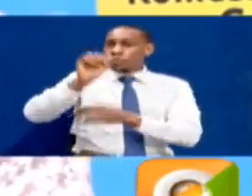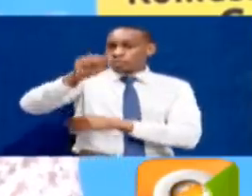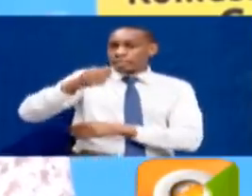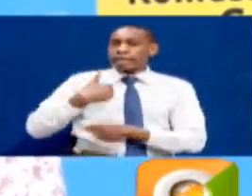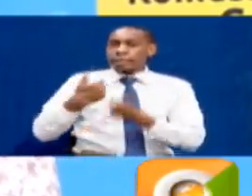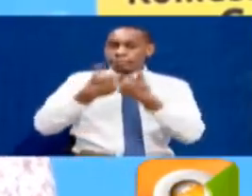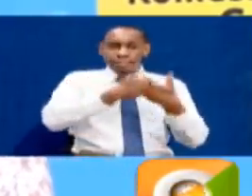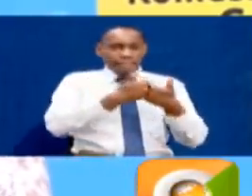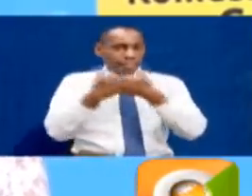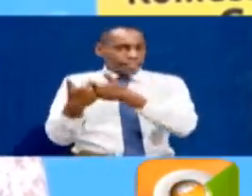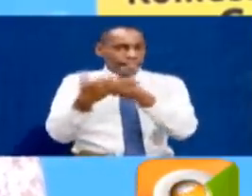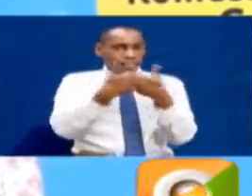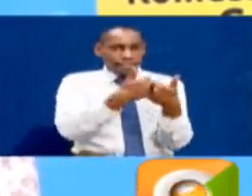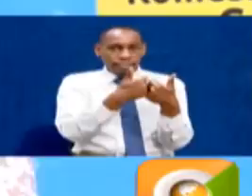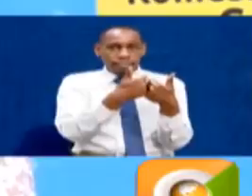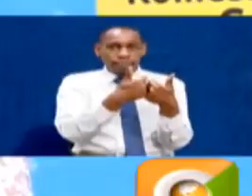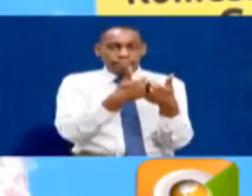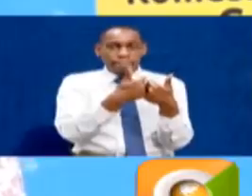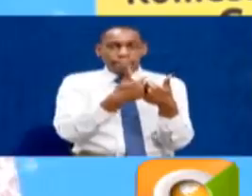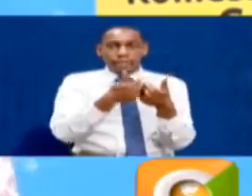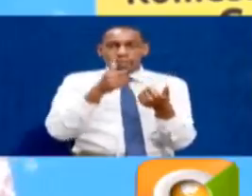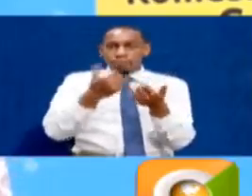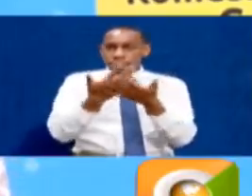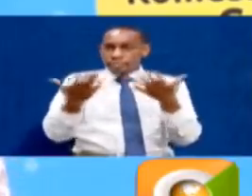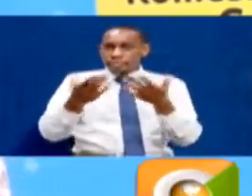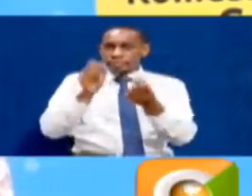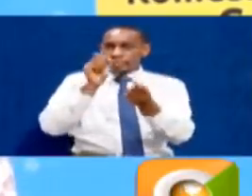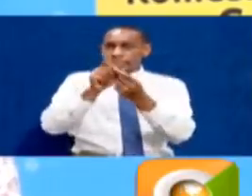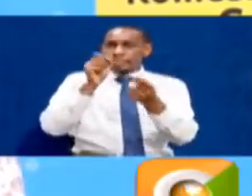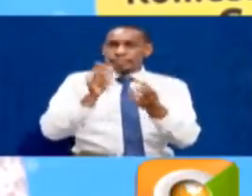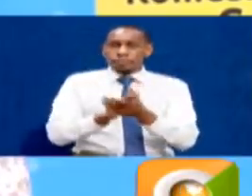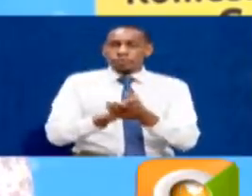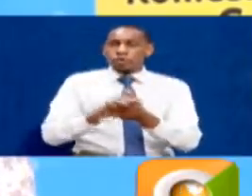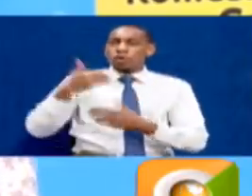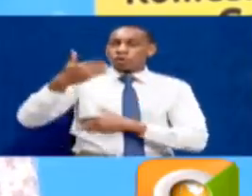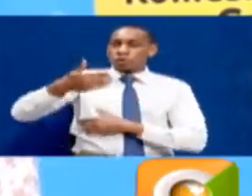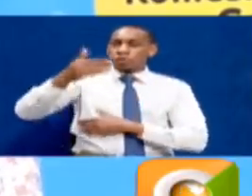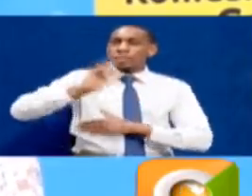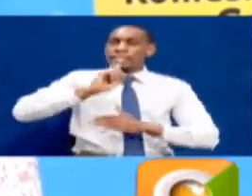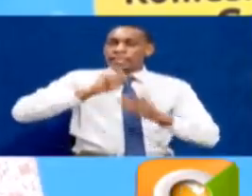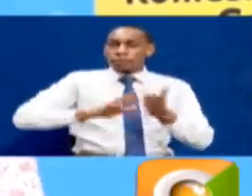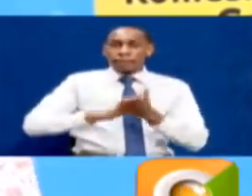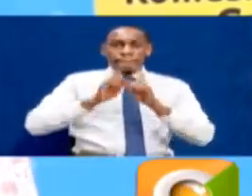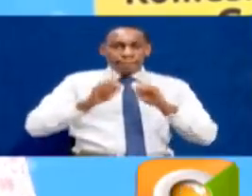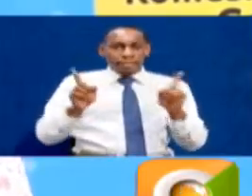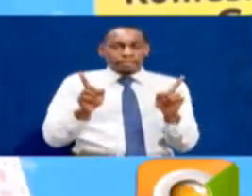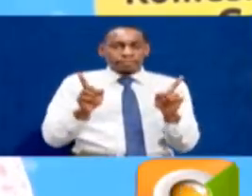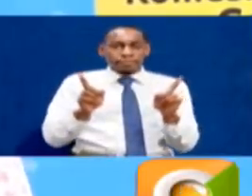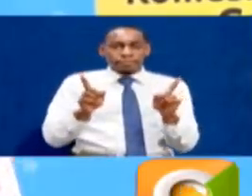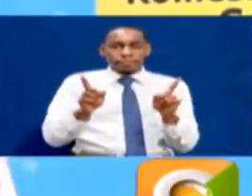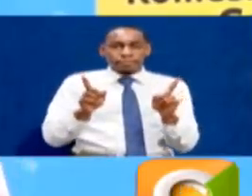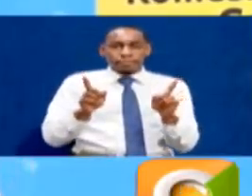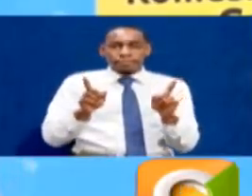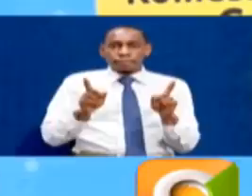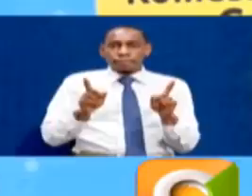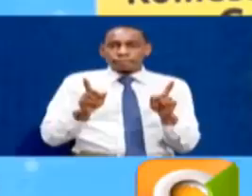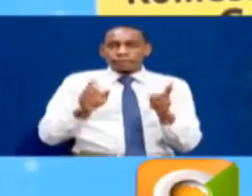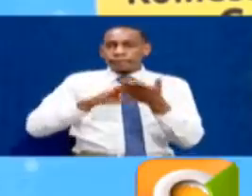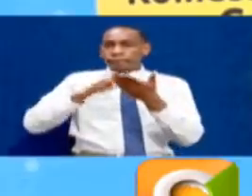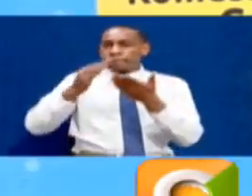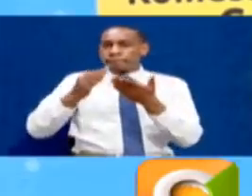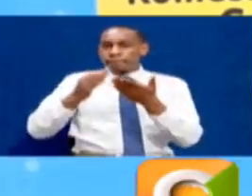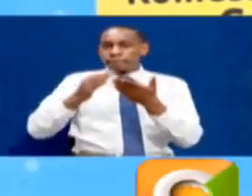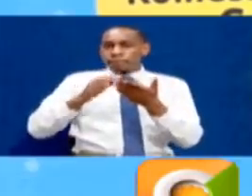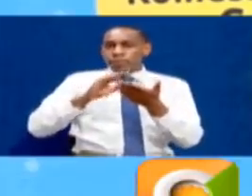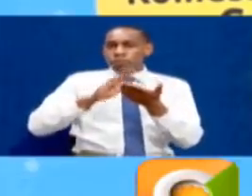had challenges of reagents, like I have consistently said, but we have not failed the tests yet. We have